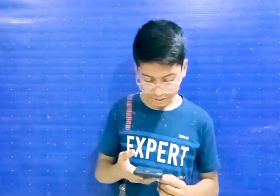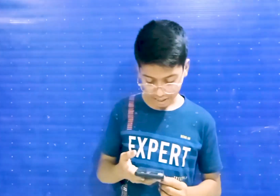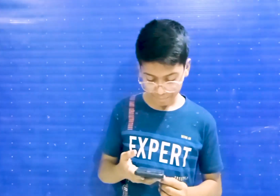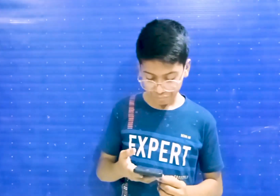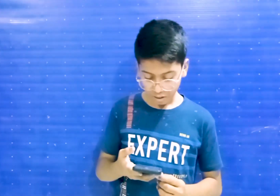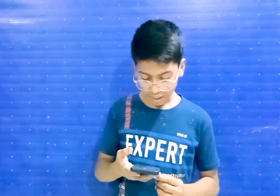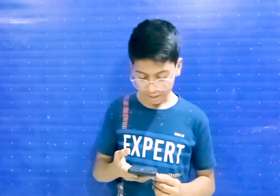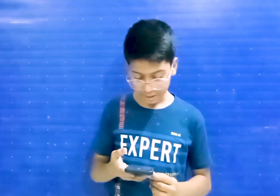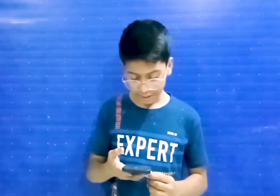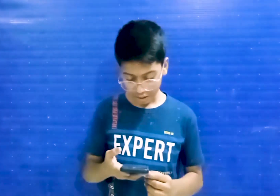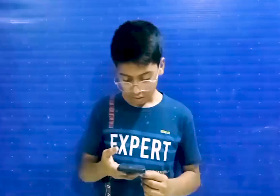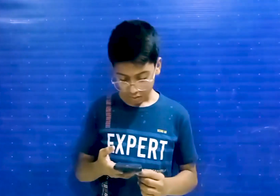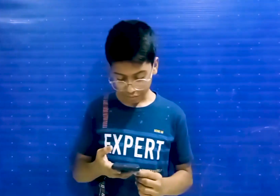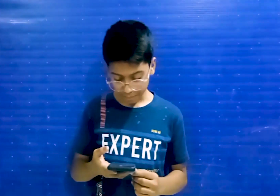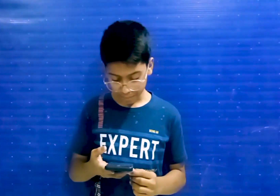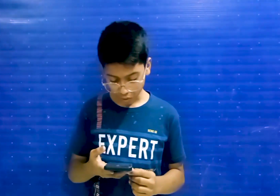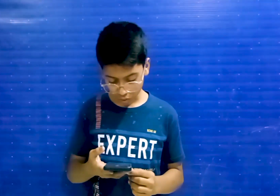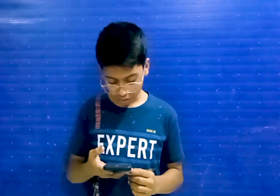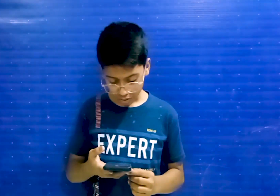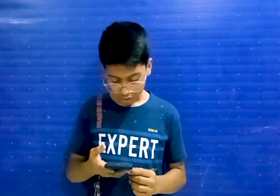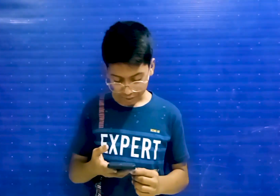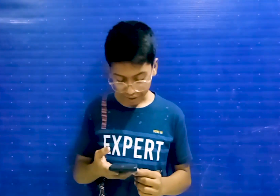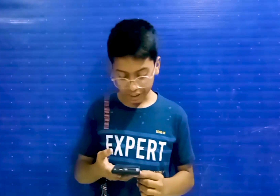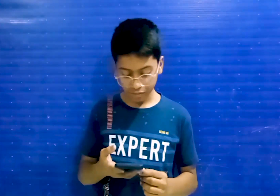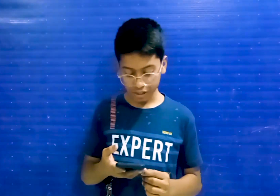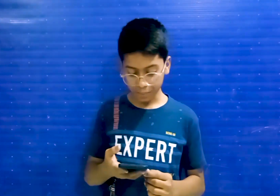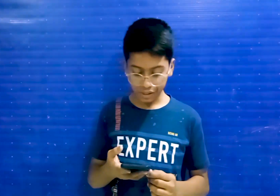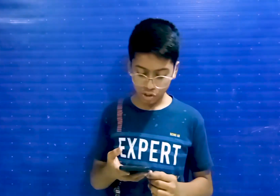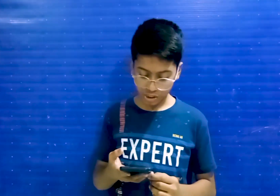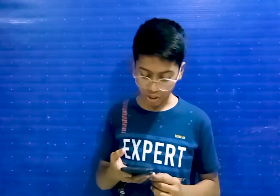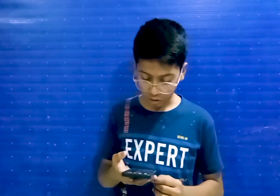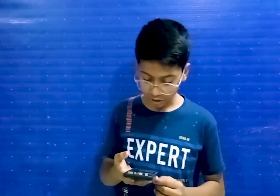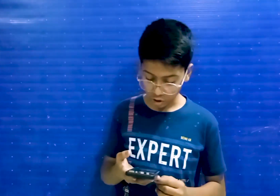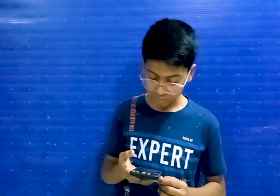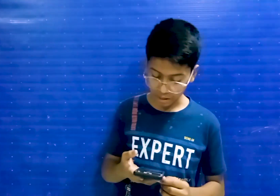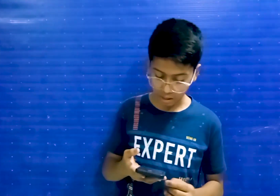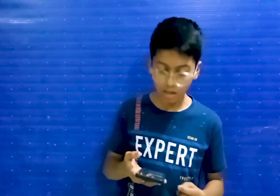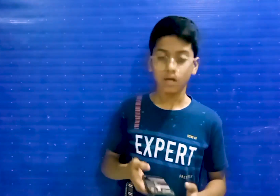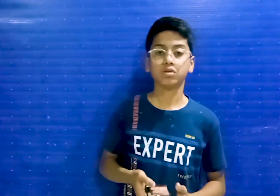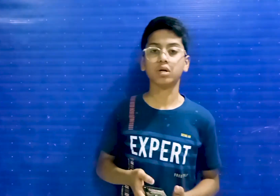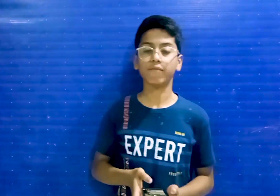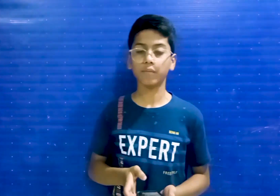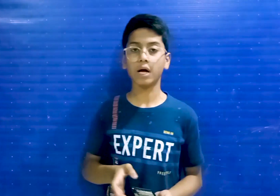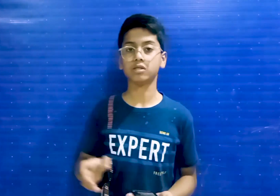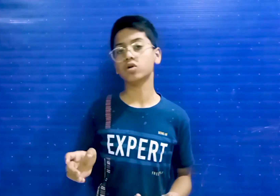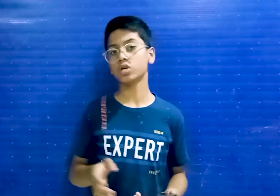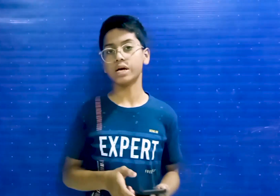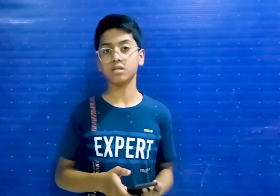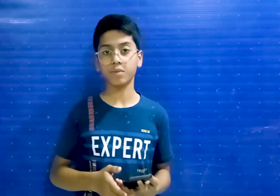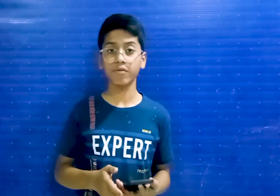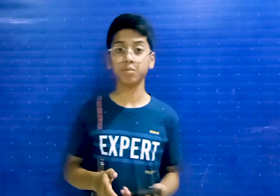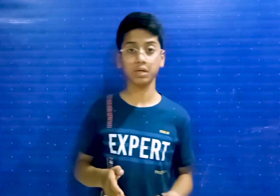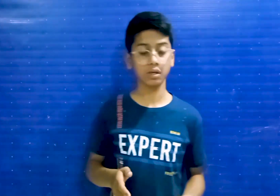stirred within them and they will be more effective in the ministry of the gospel. So lift up your hands,